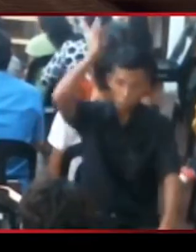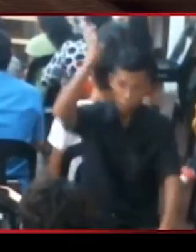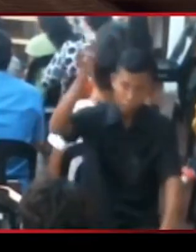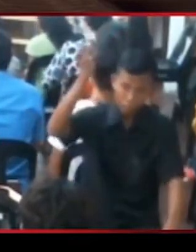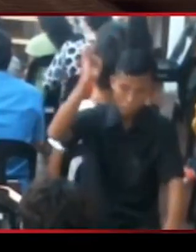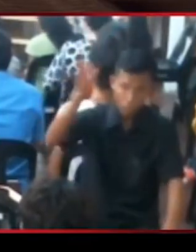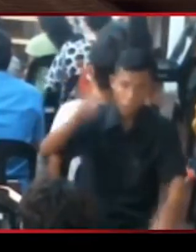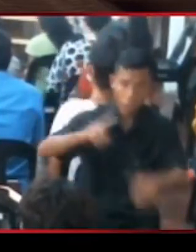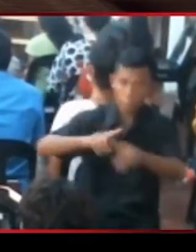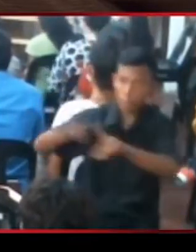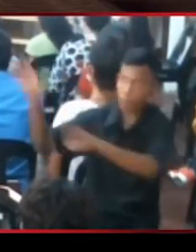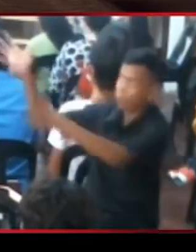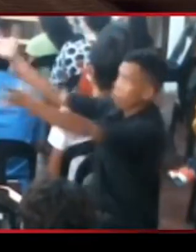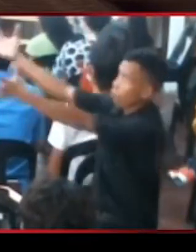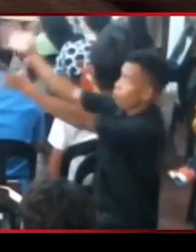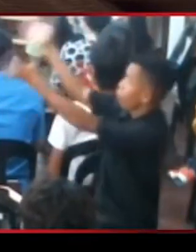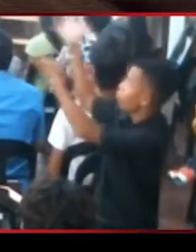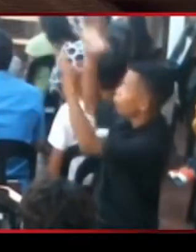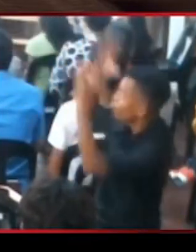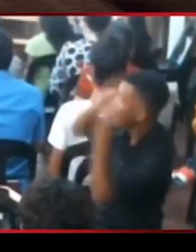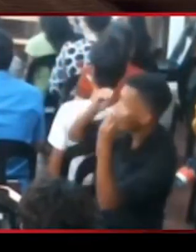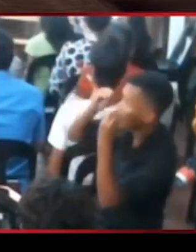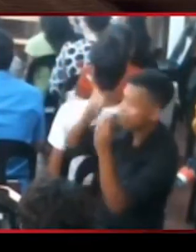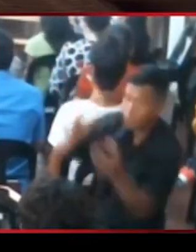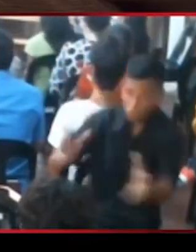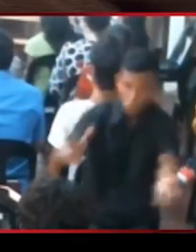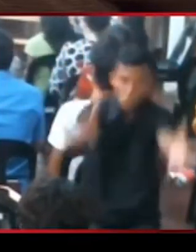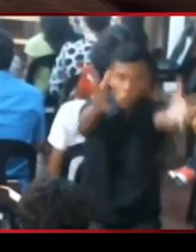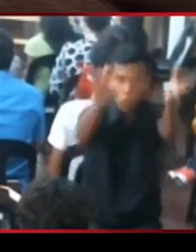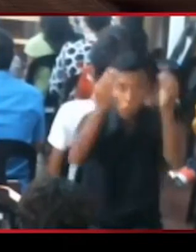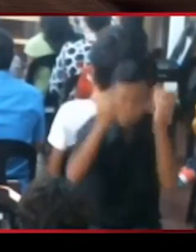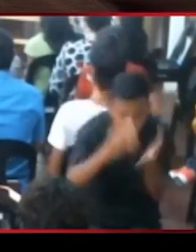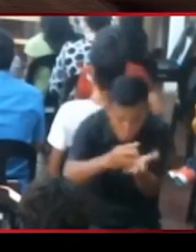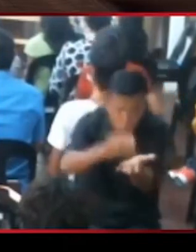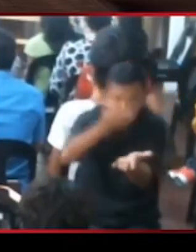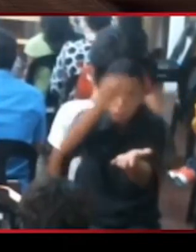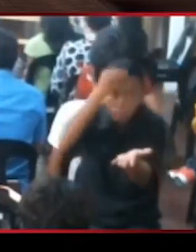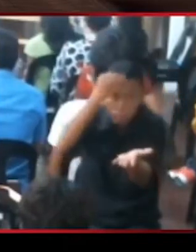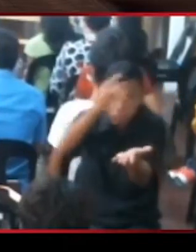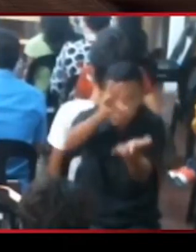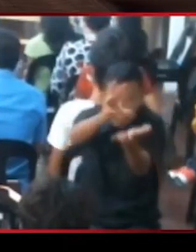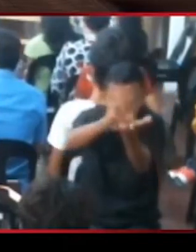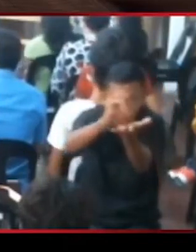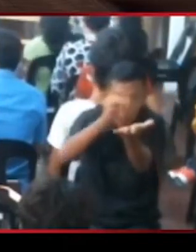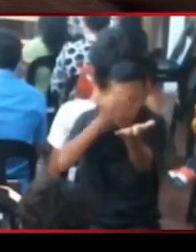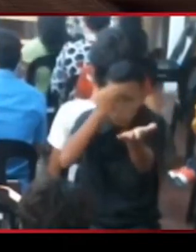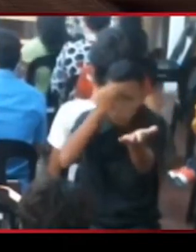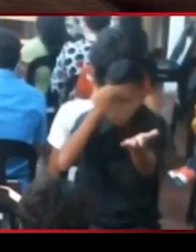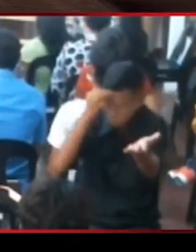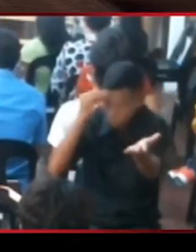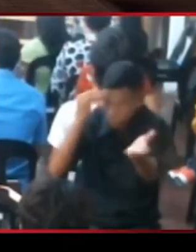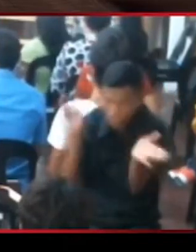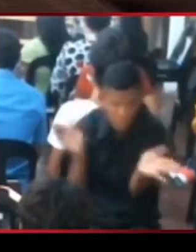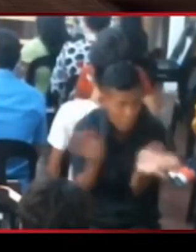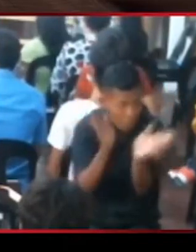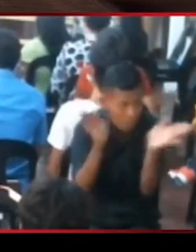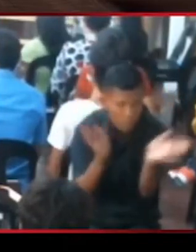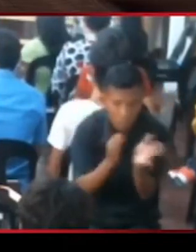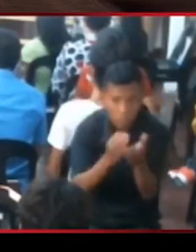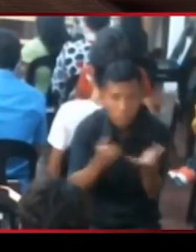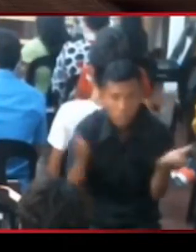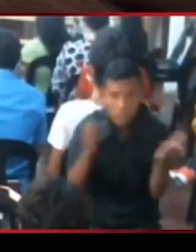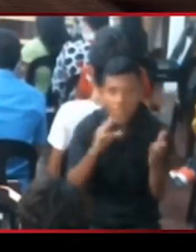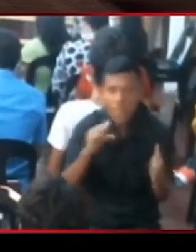you doing with what God tells you to do with? That's what I'm asking you. That's what I'm challenging you and